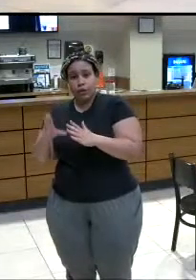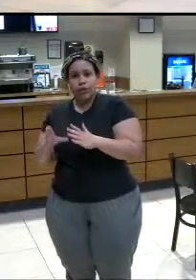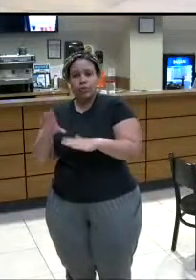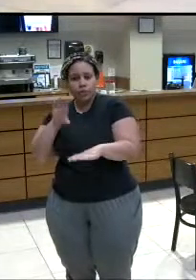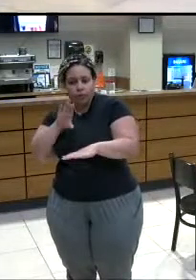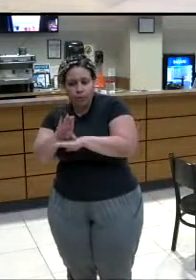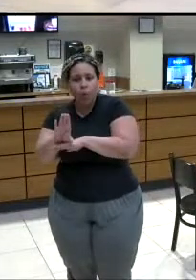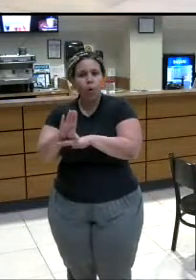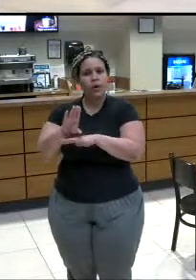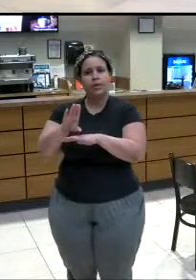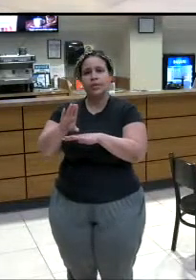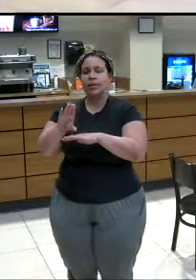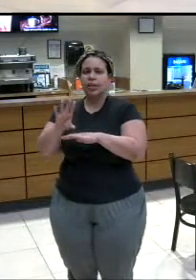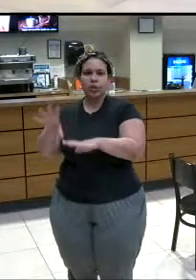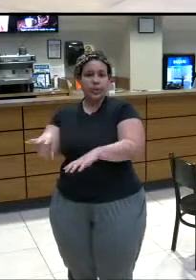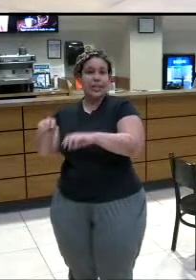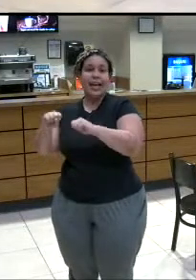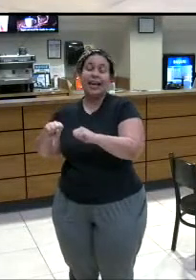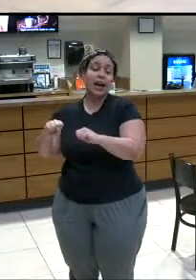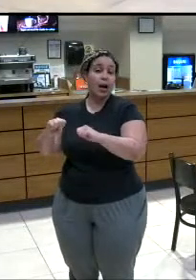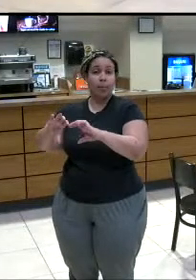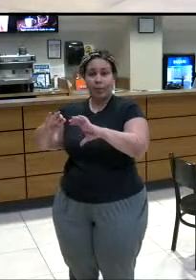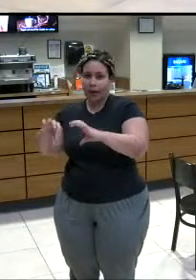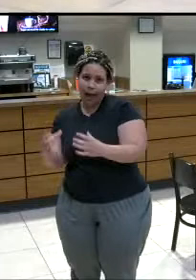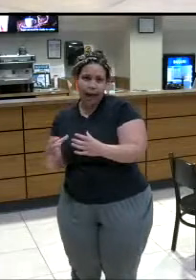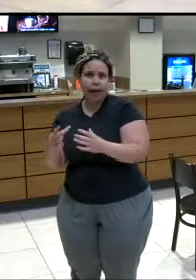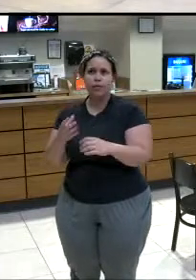signed them up for physical science, and we were